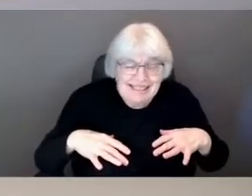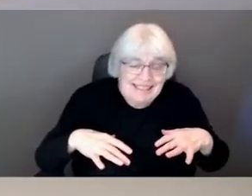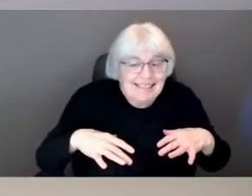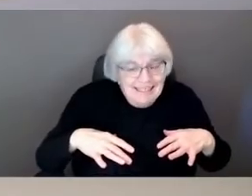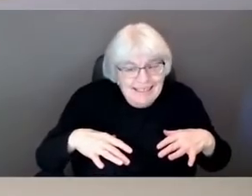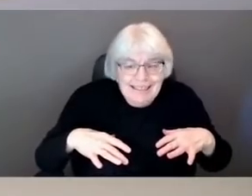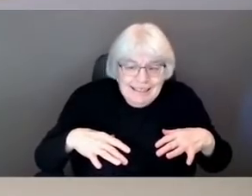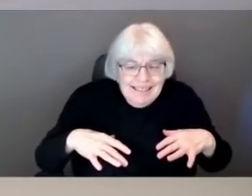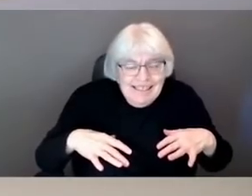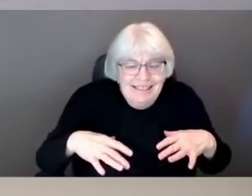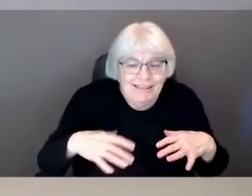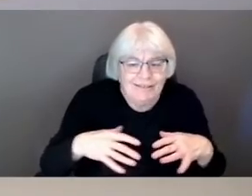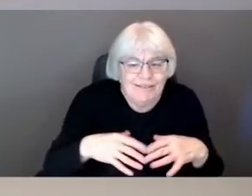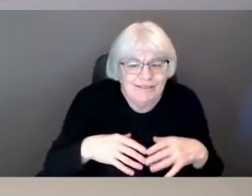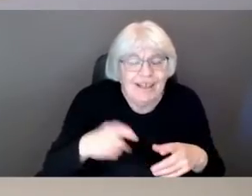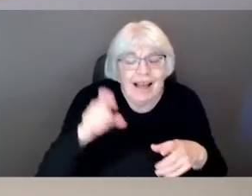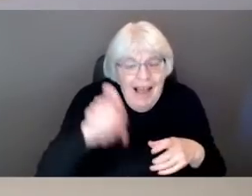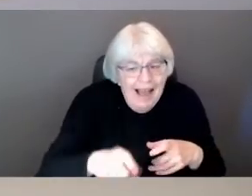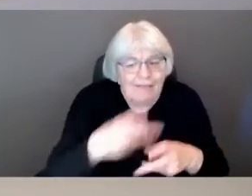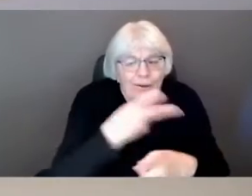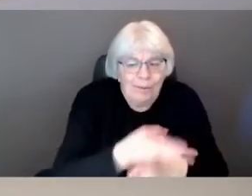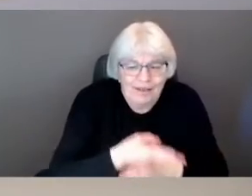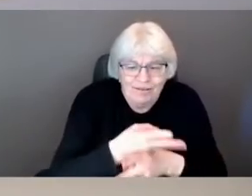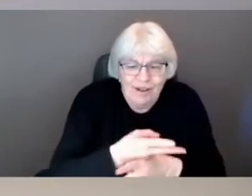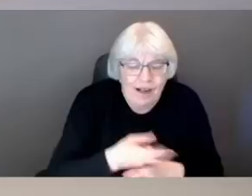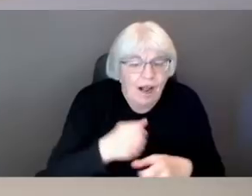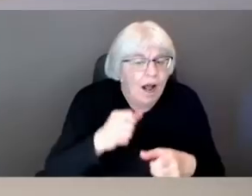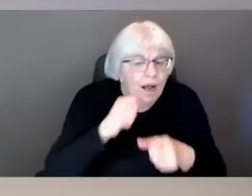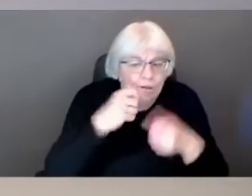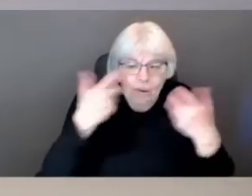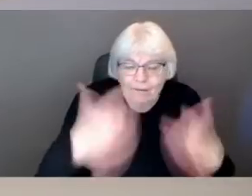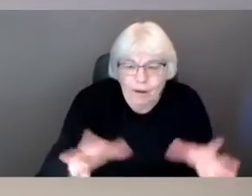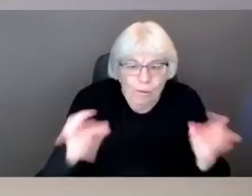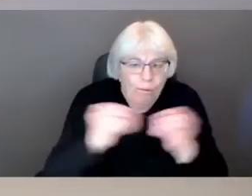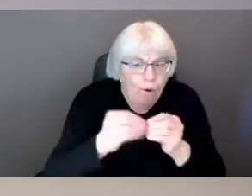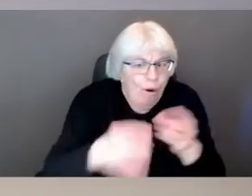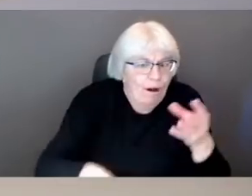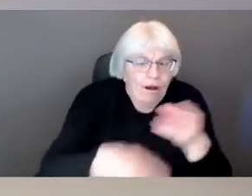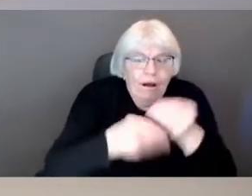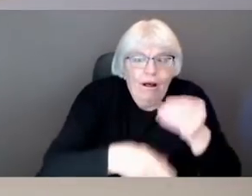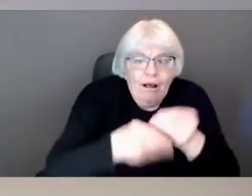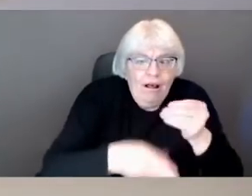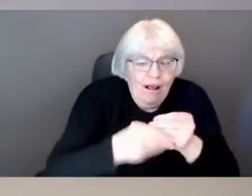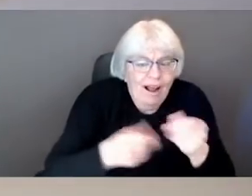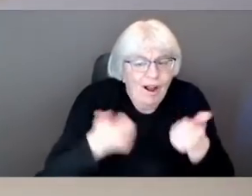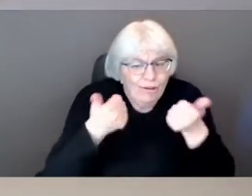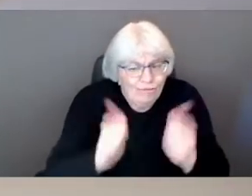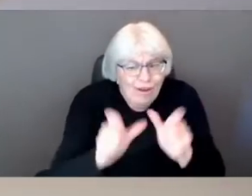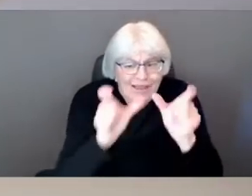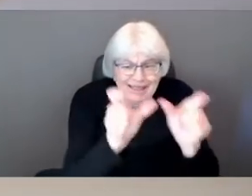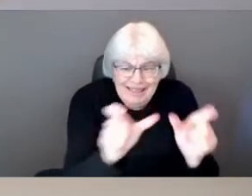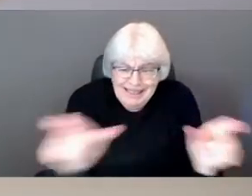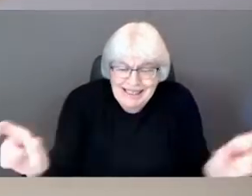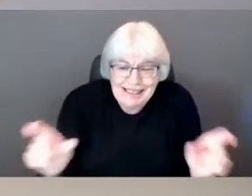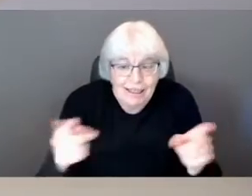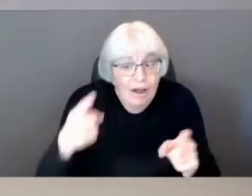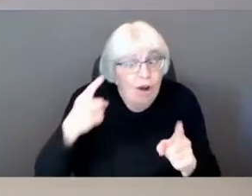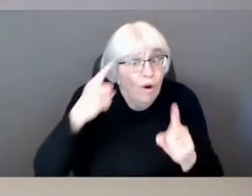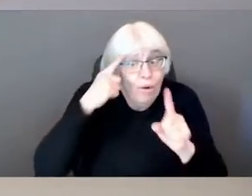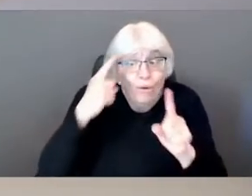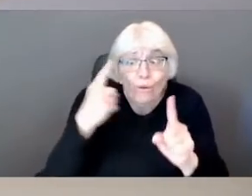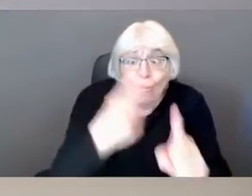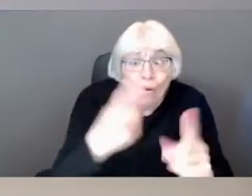if we can avoid it. We're just trying to protect those, protect people who haven't been